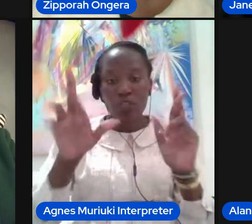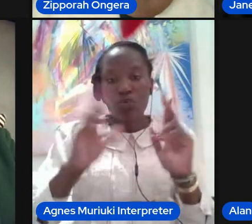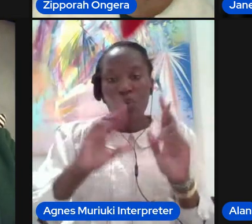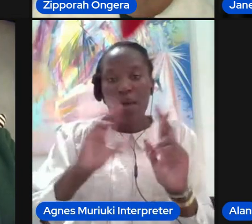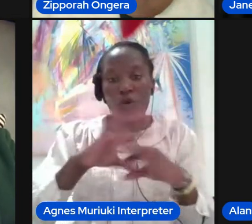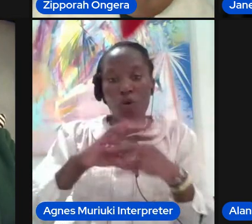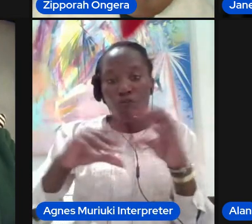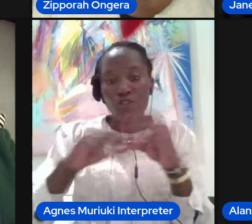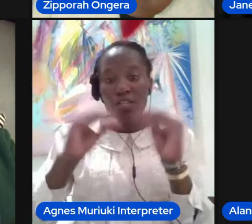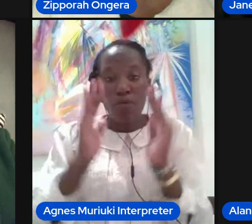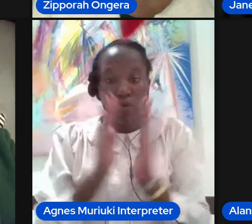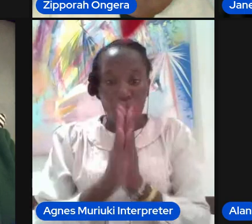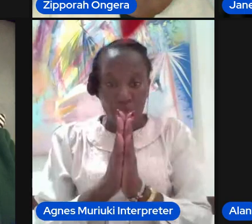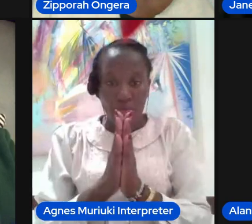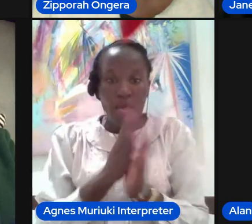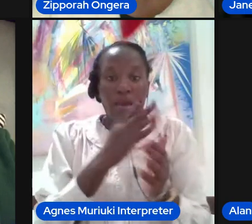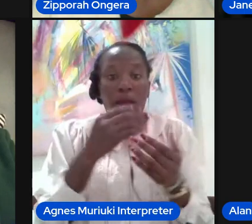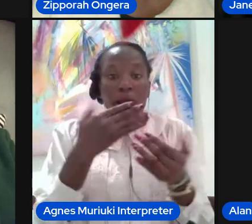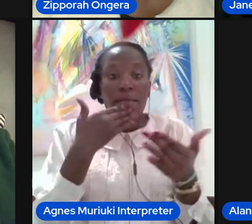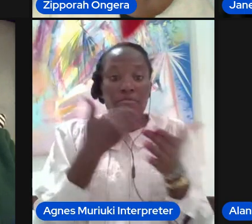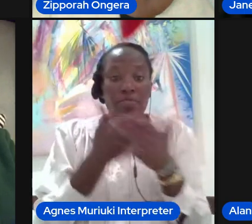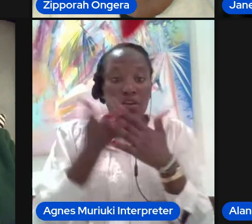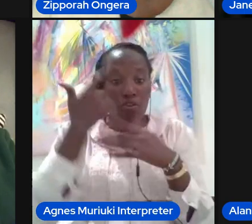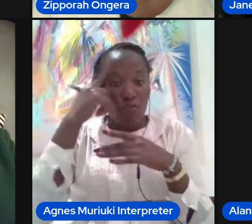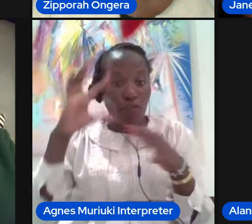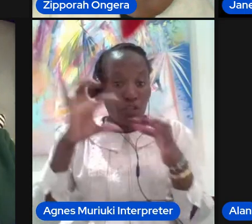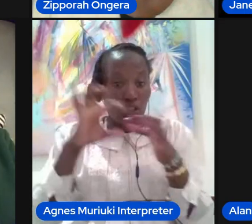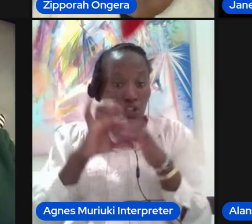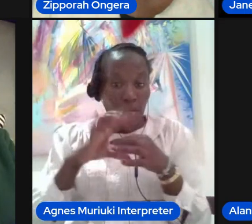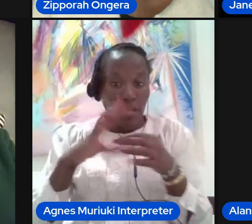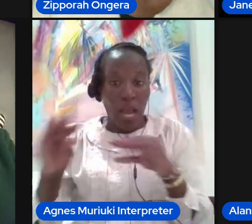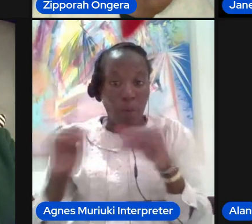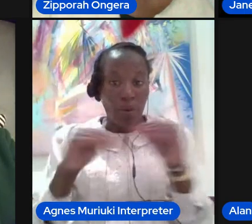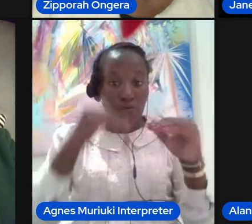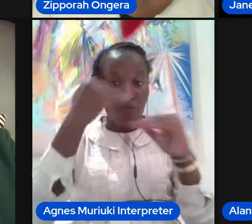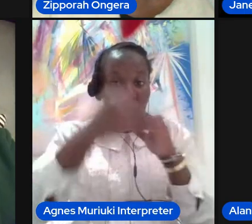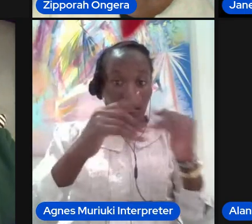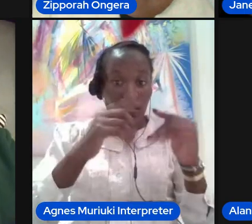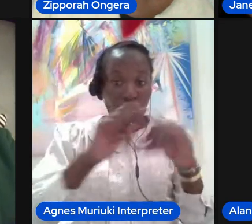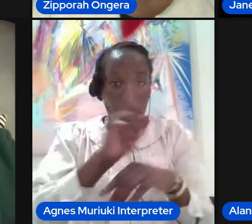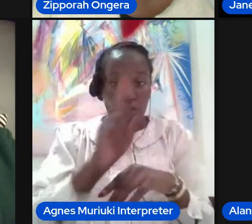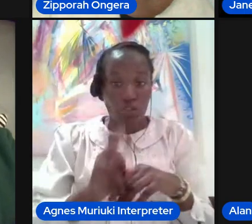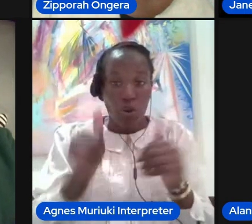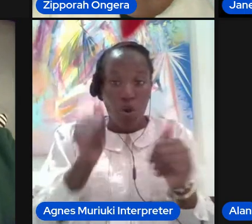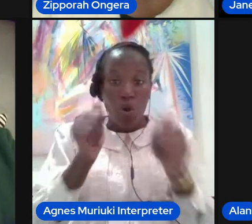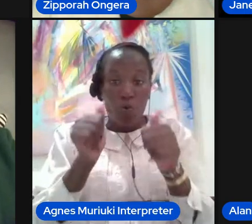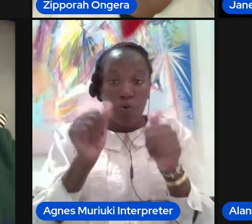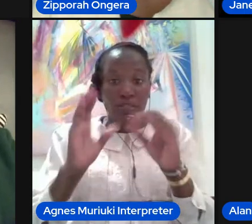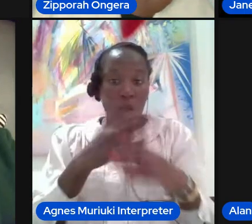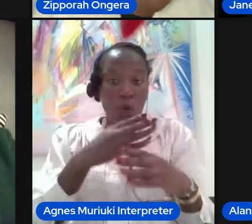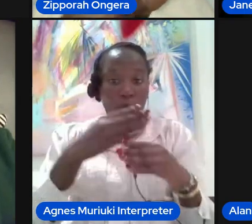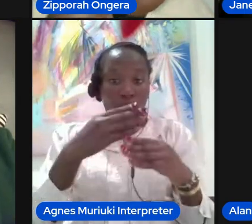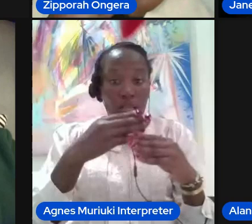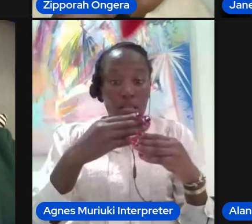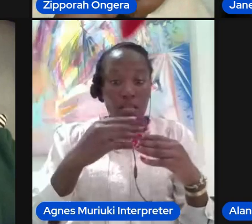in. And I will move swiftly to the next question, which I will direct